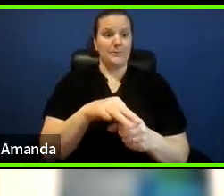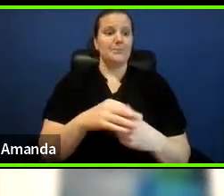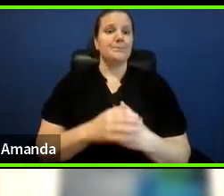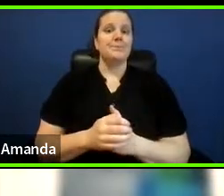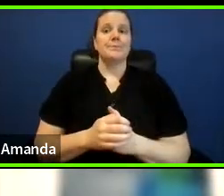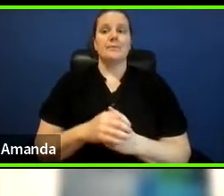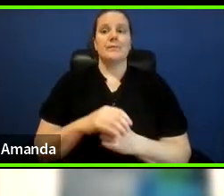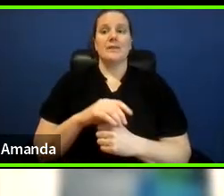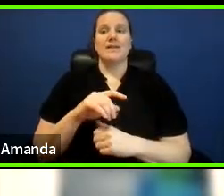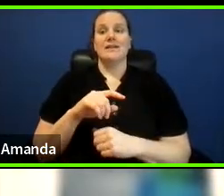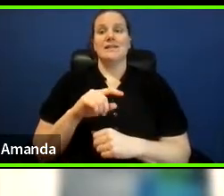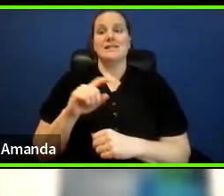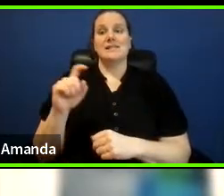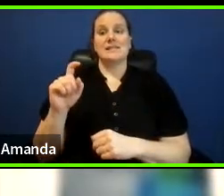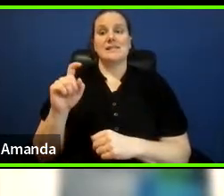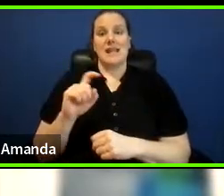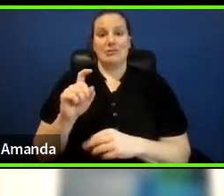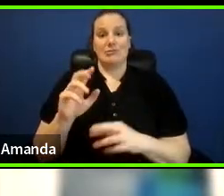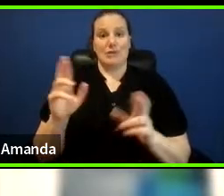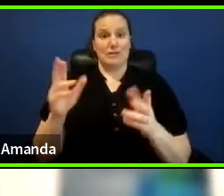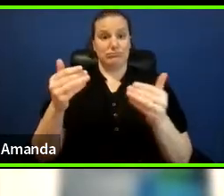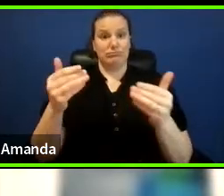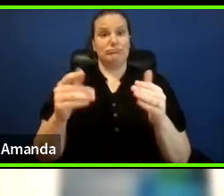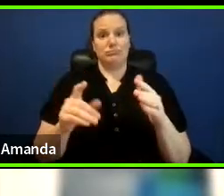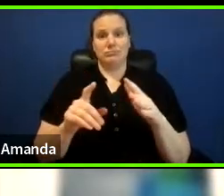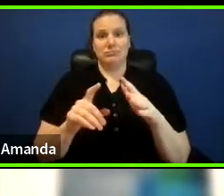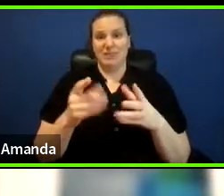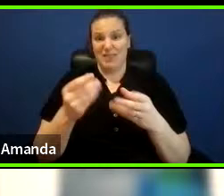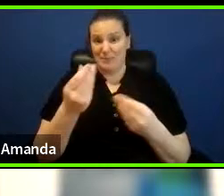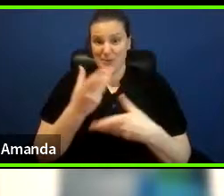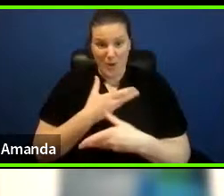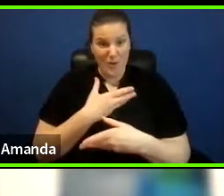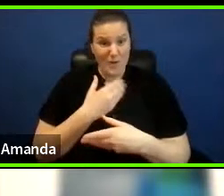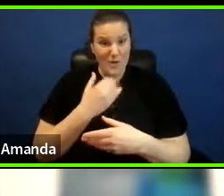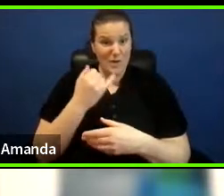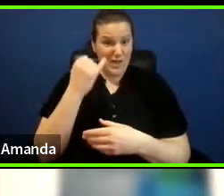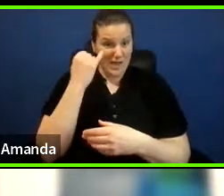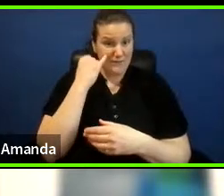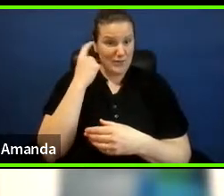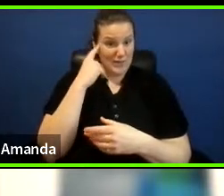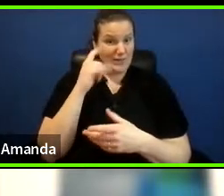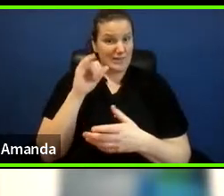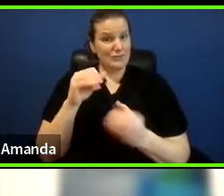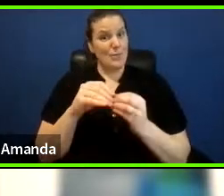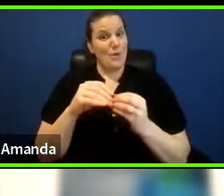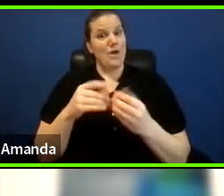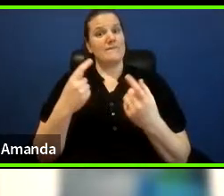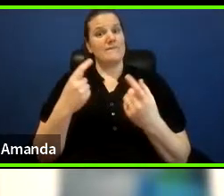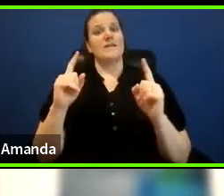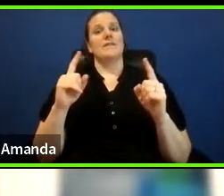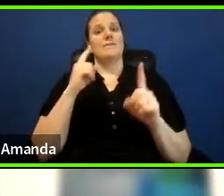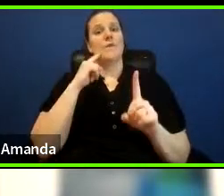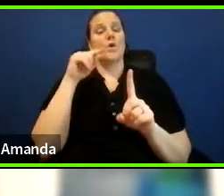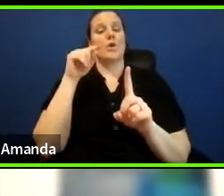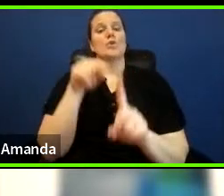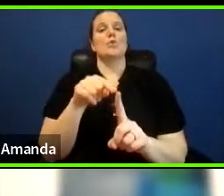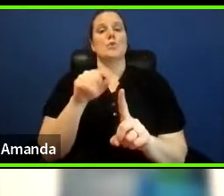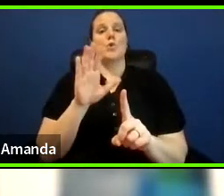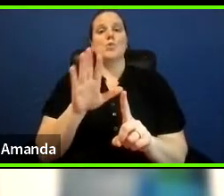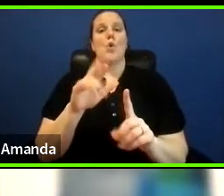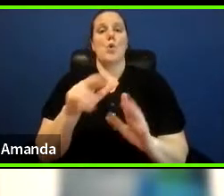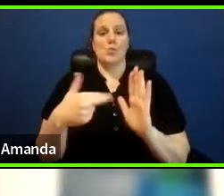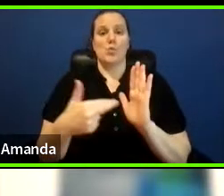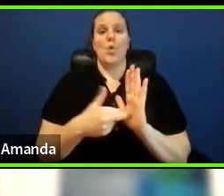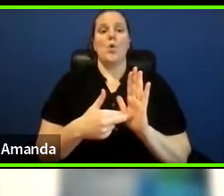Xander's ready to launch that poll. We'd love for you to tell us, do you think it would be more effective for you in your role